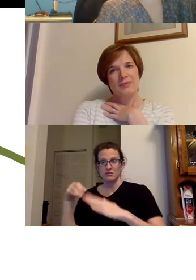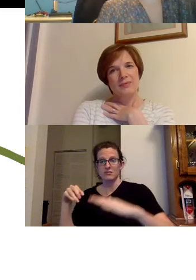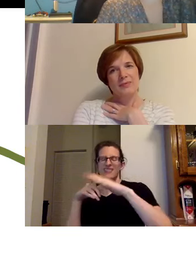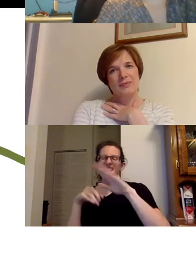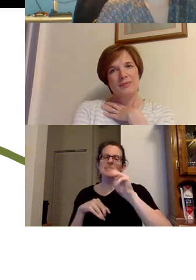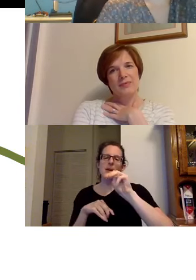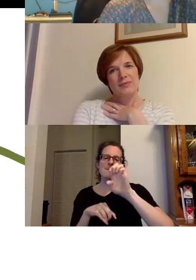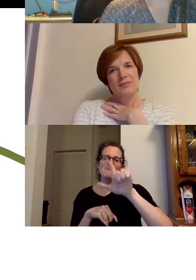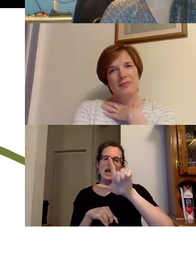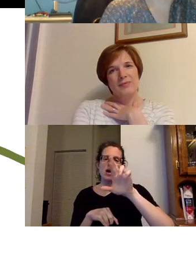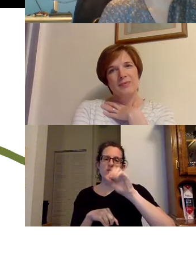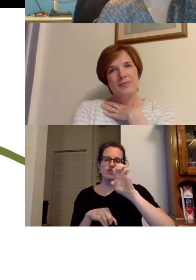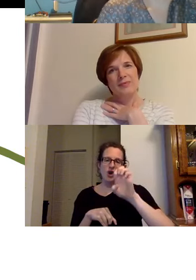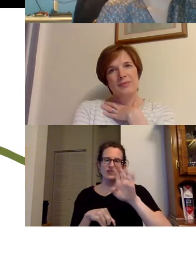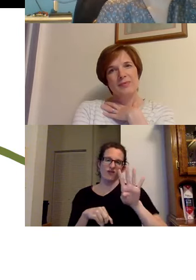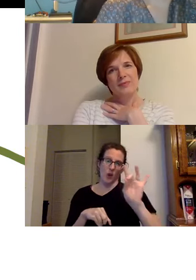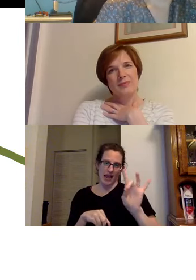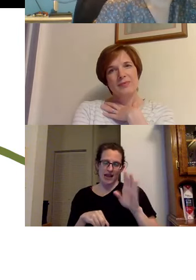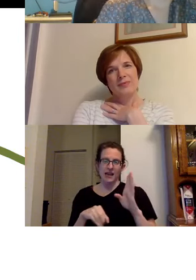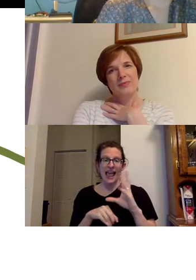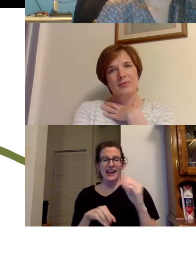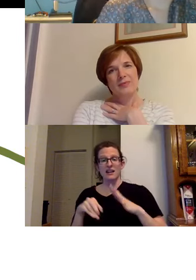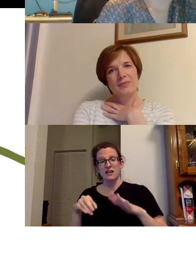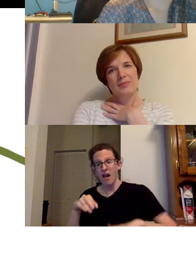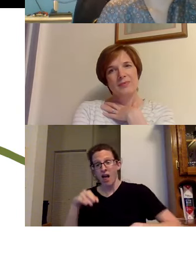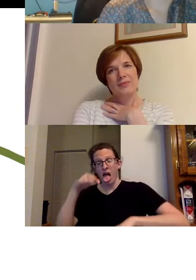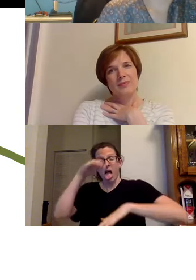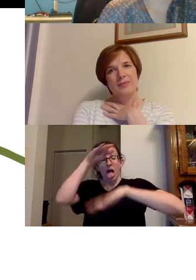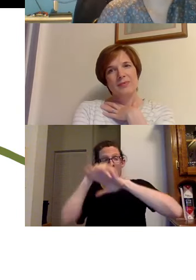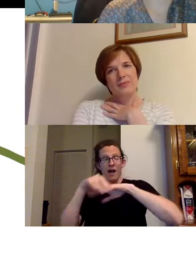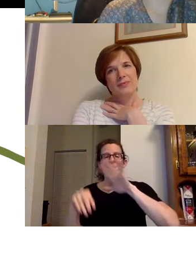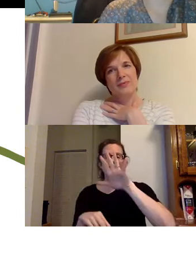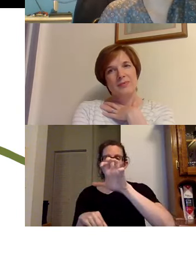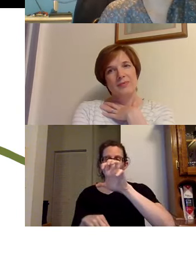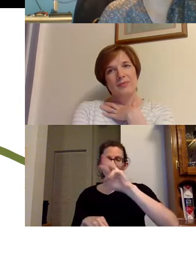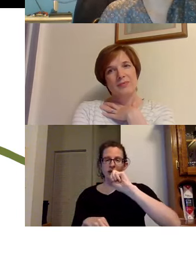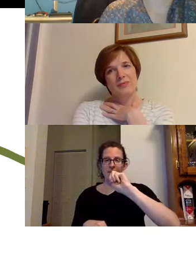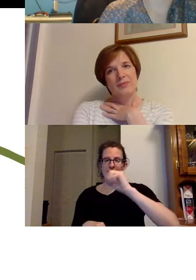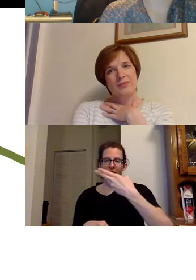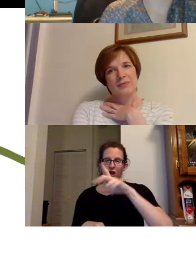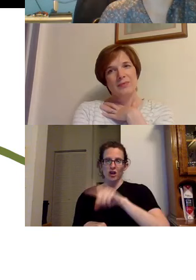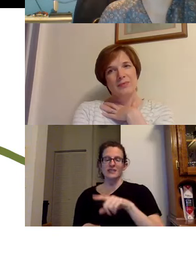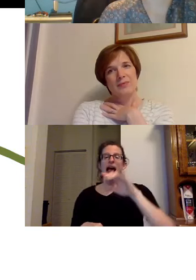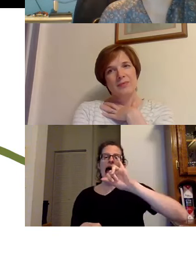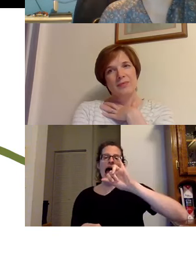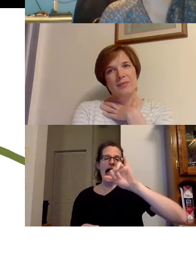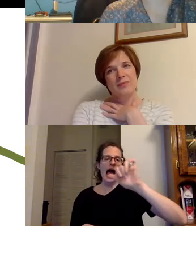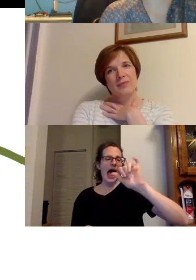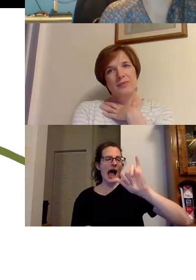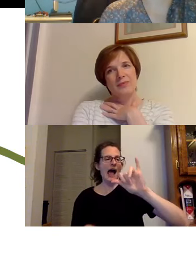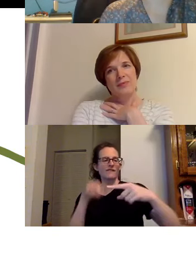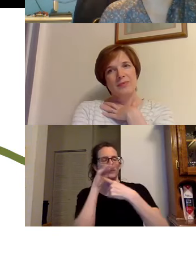oil. And they range as high as over 500 megahertz. Idaho Blue Spruce is one of those oils, for